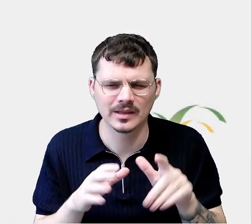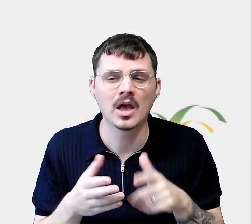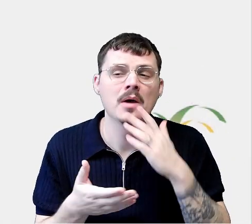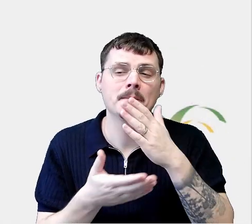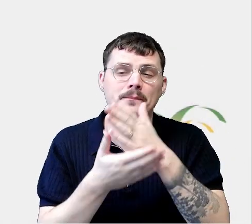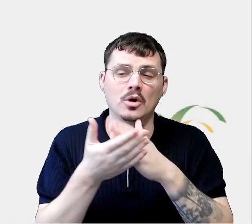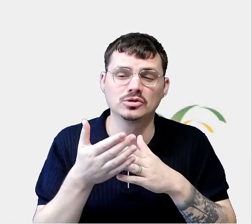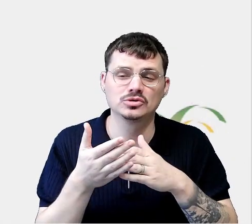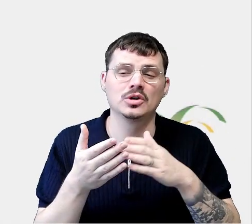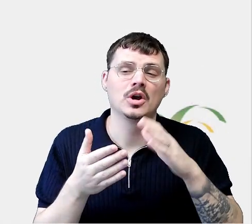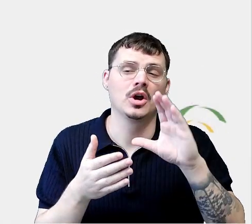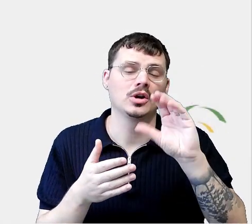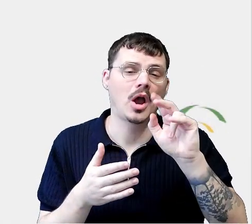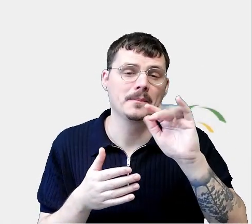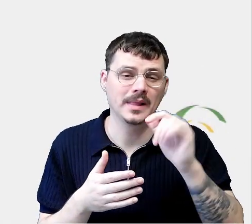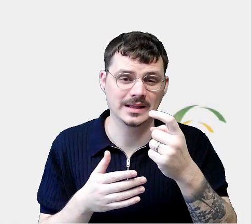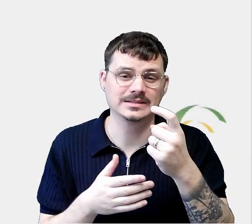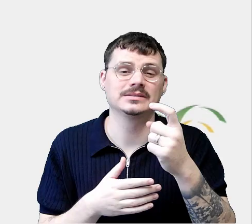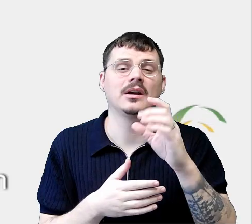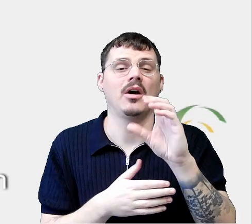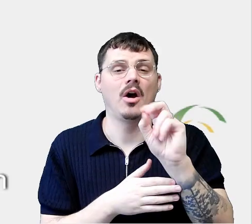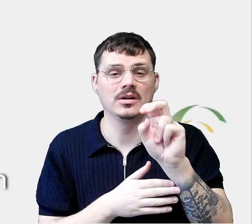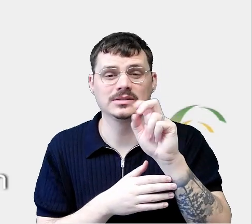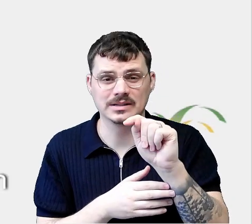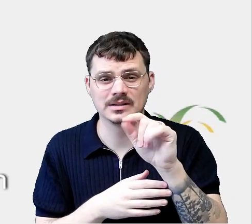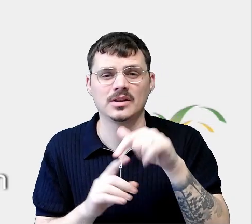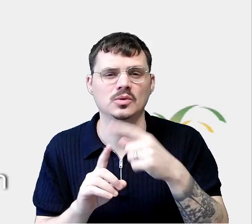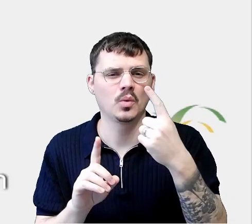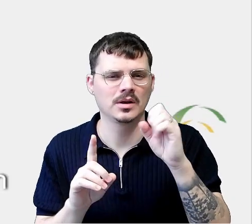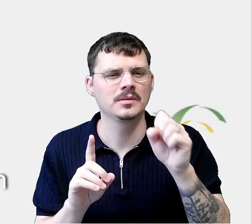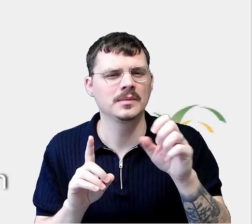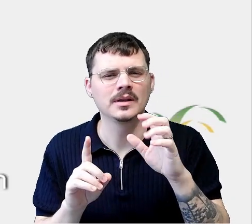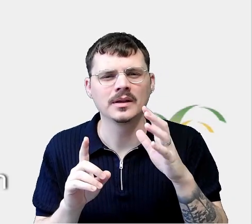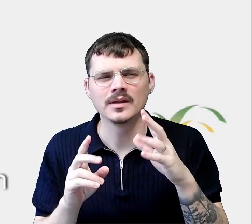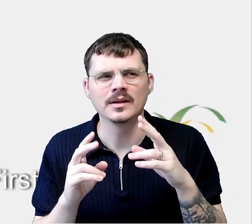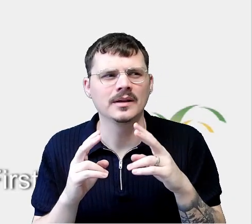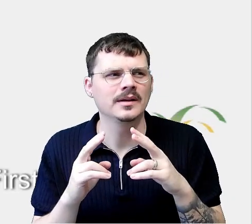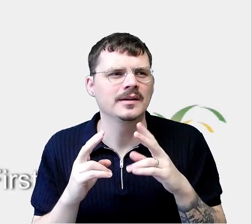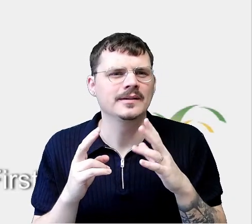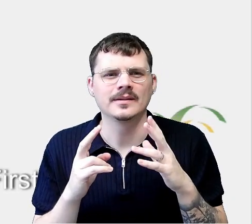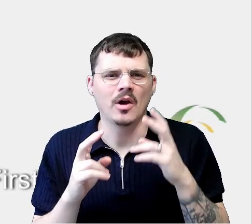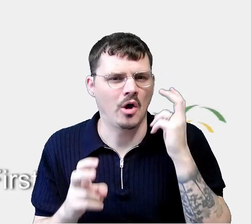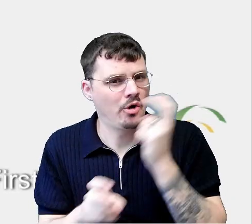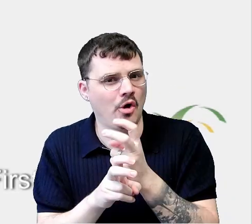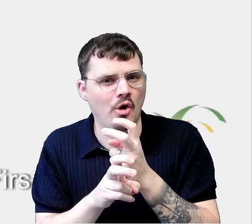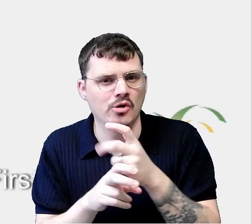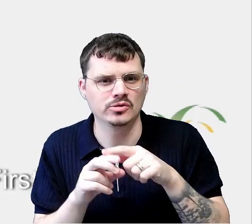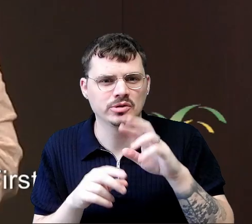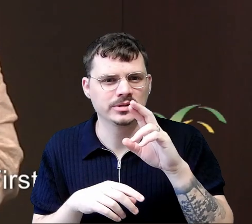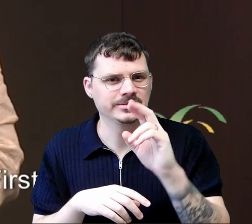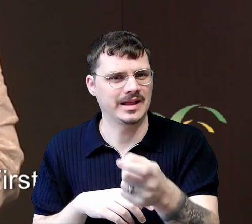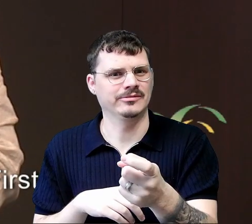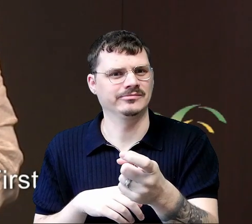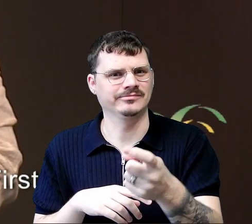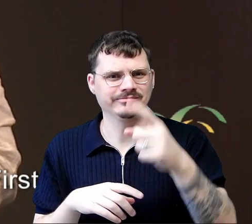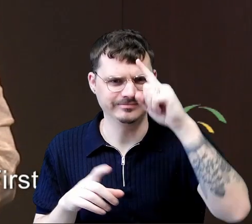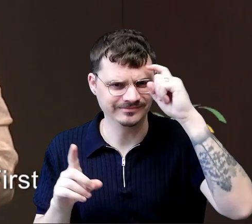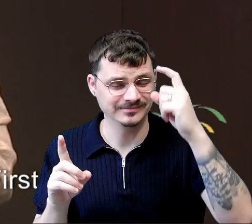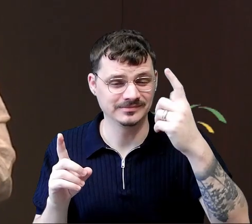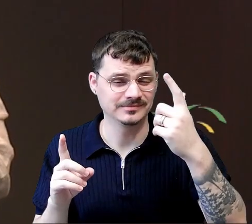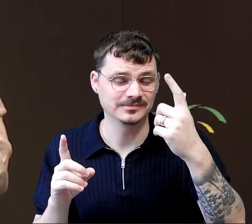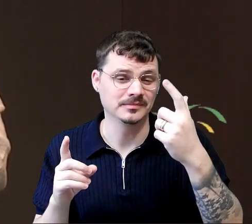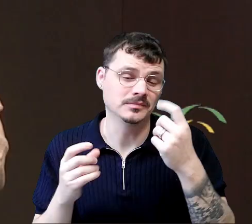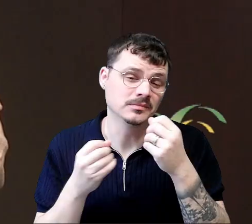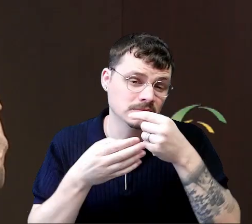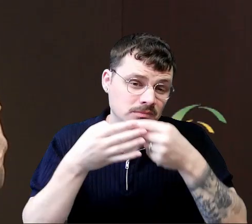Partial complex onset is one of the ones that can be very vexing in terms of diagnosis for a couple of reasons.